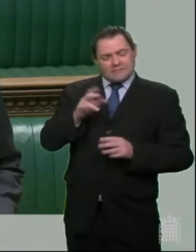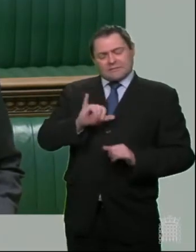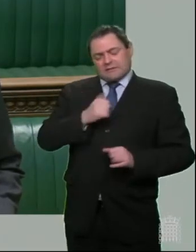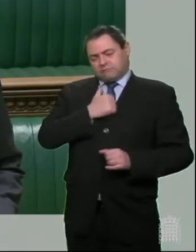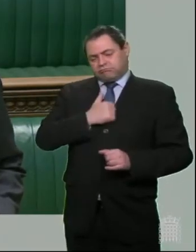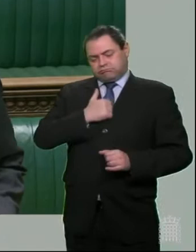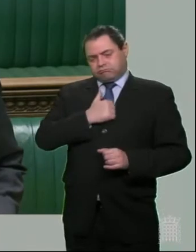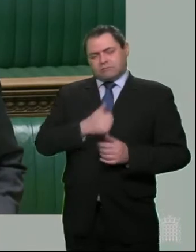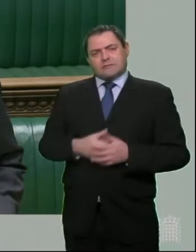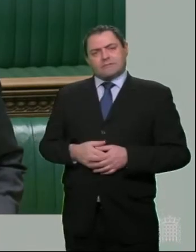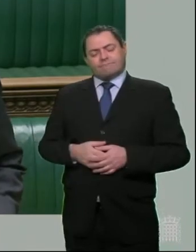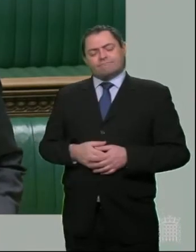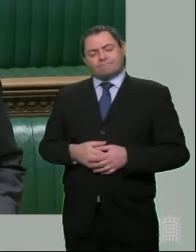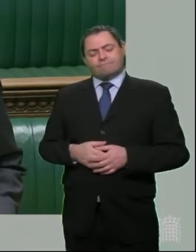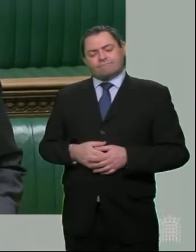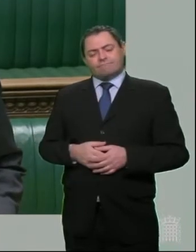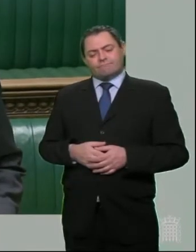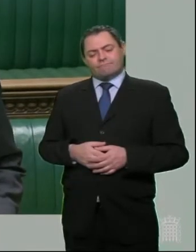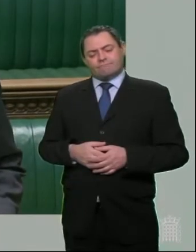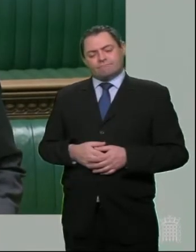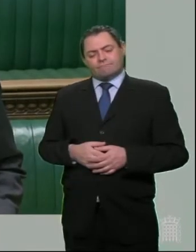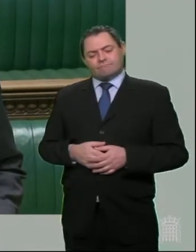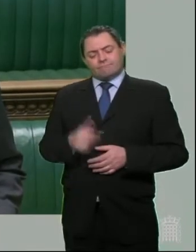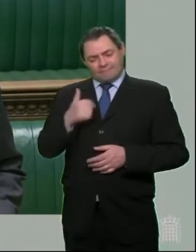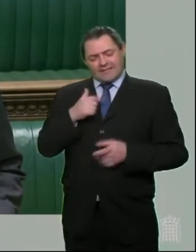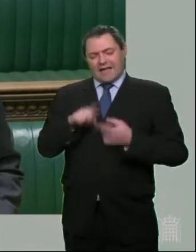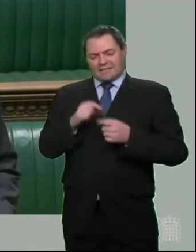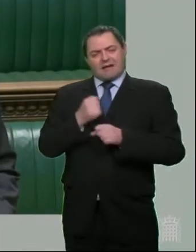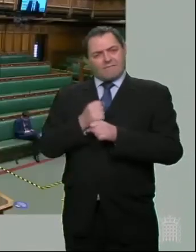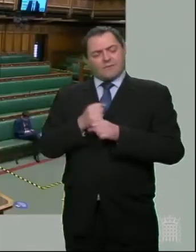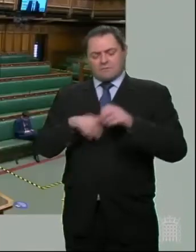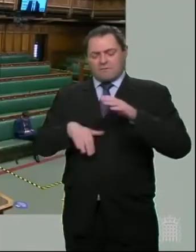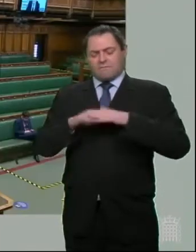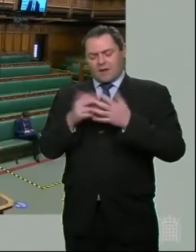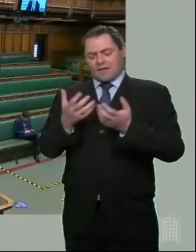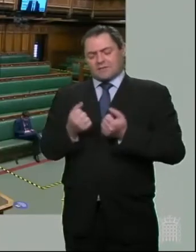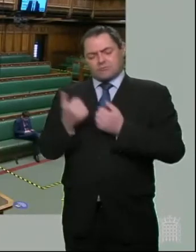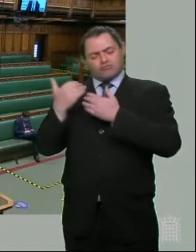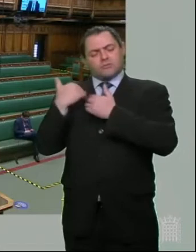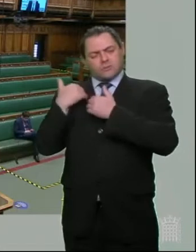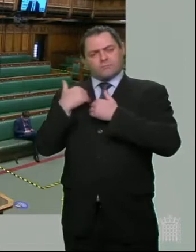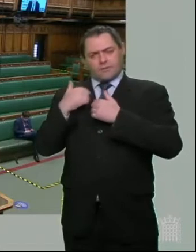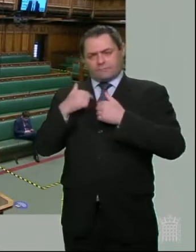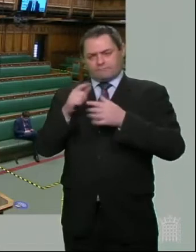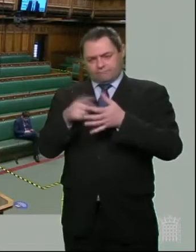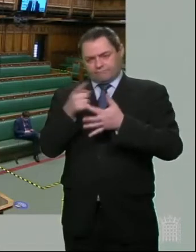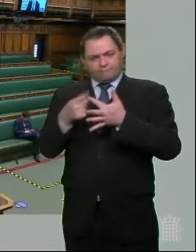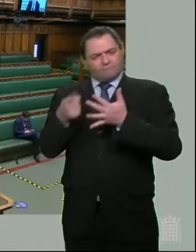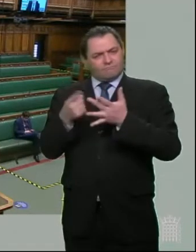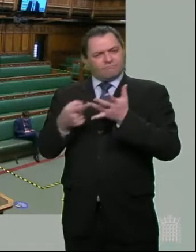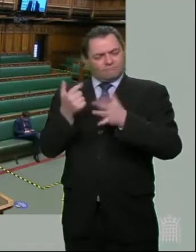let him be in no doubt, and let the House be in no doubt, that I and the government take full responsibility for all the actions I have taken, we've